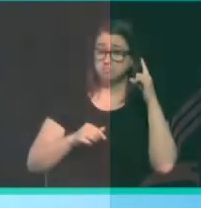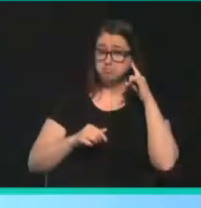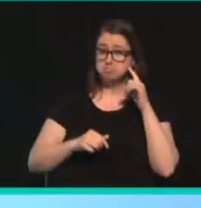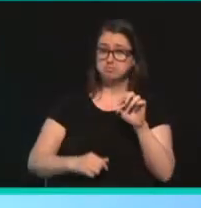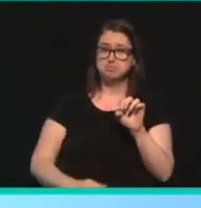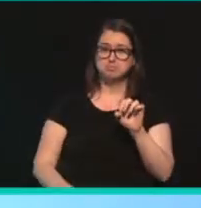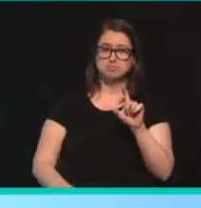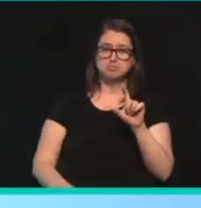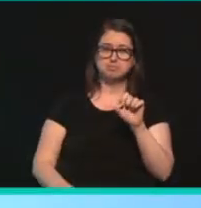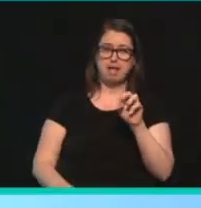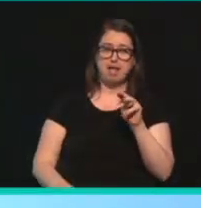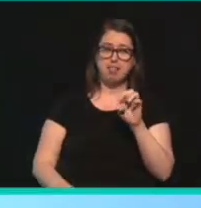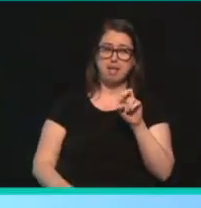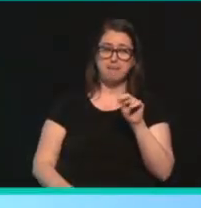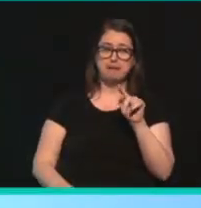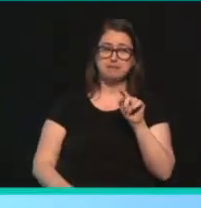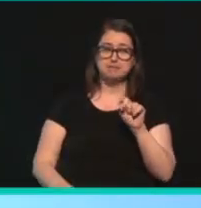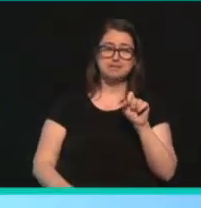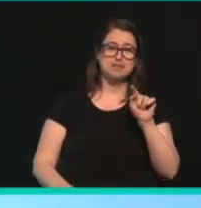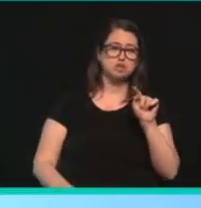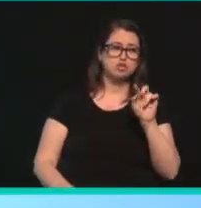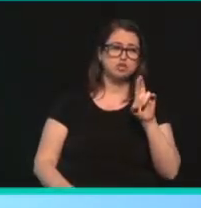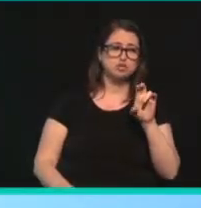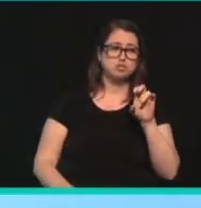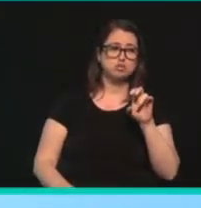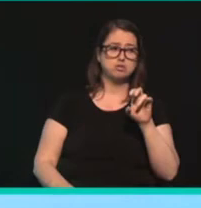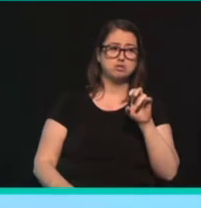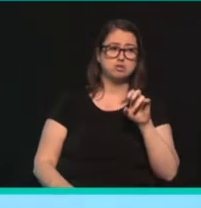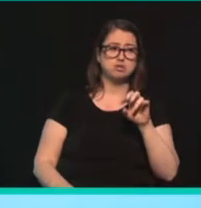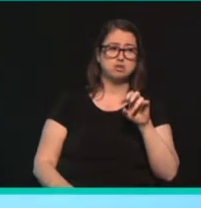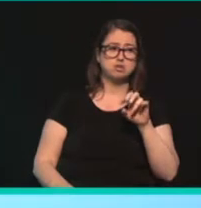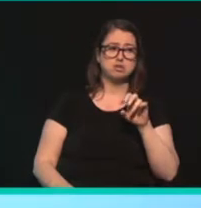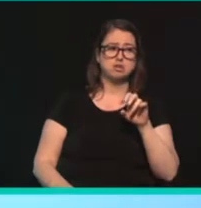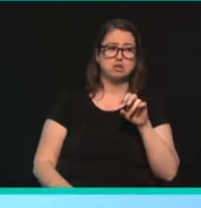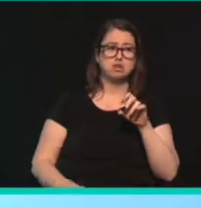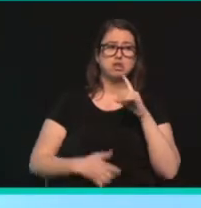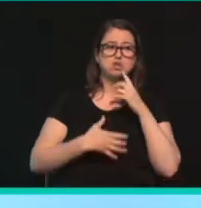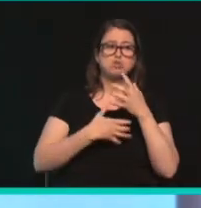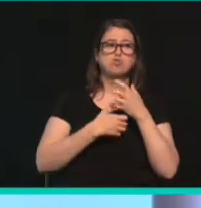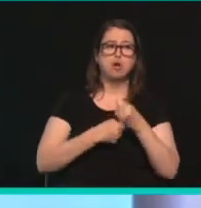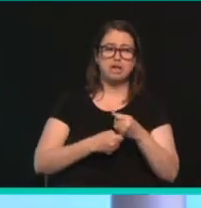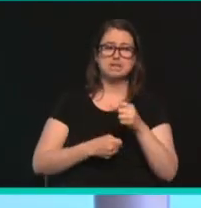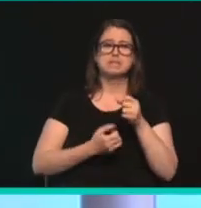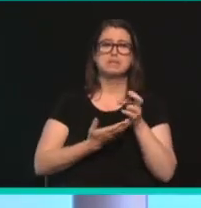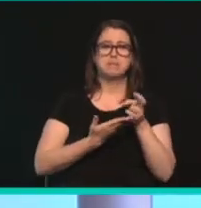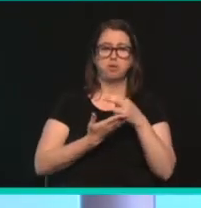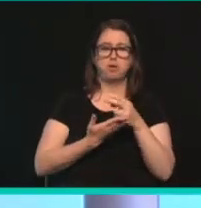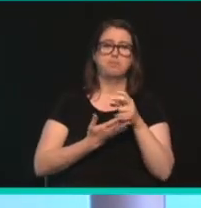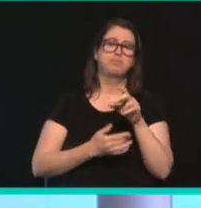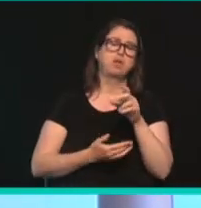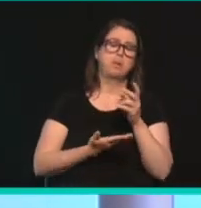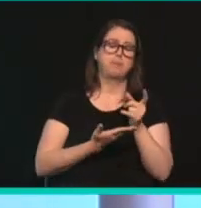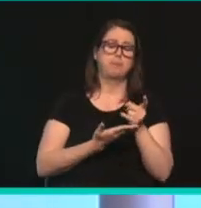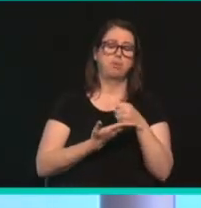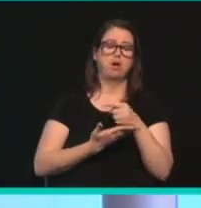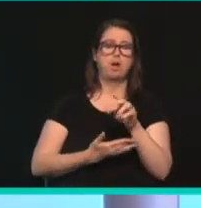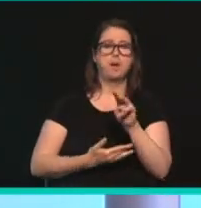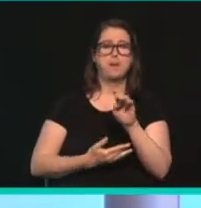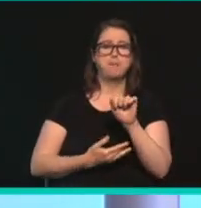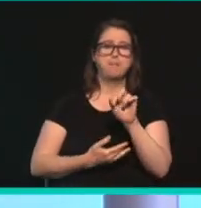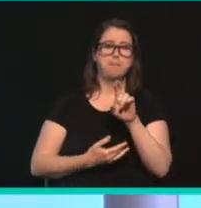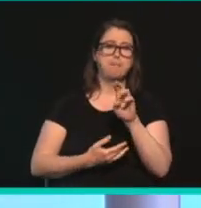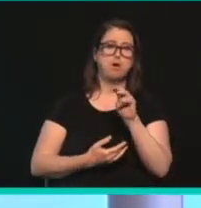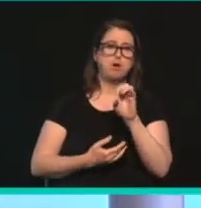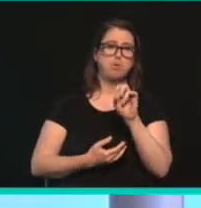Trust Barometer? Okay, nobody in this room. So they have a global annual survey